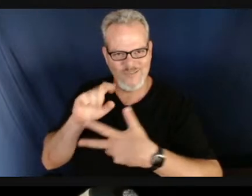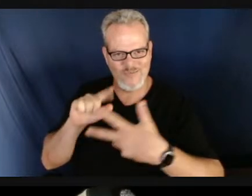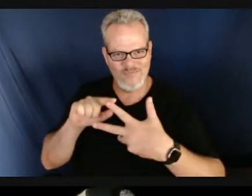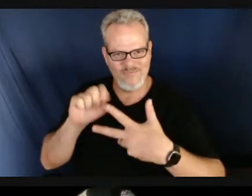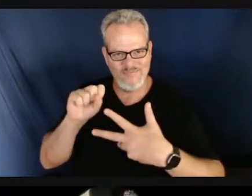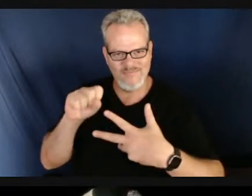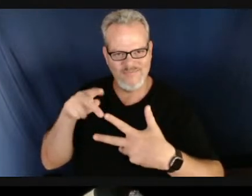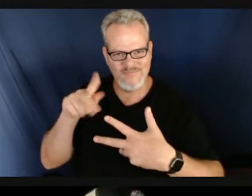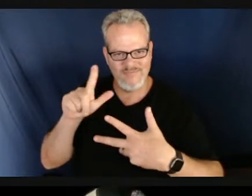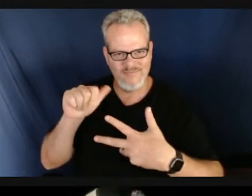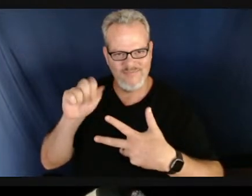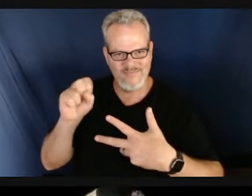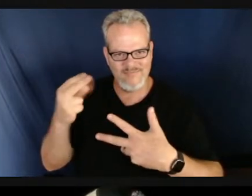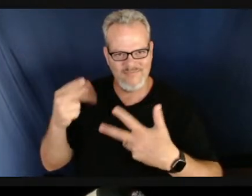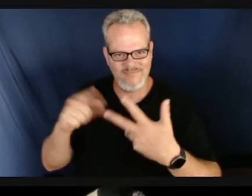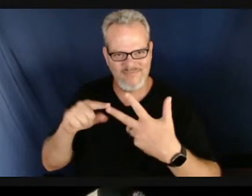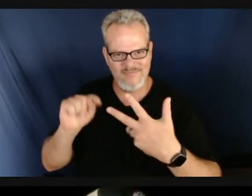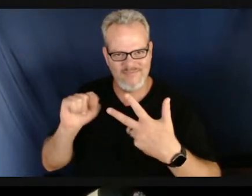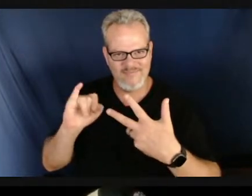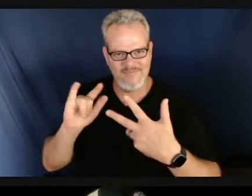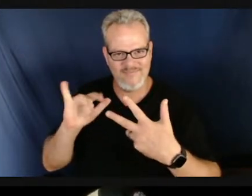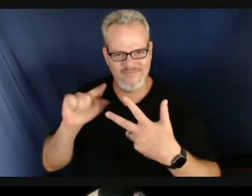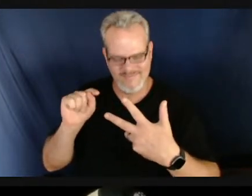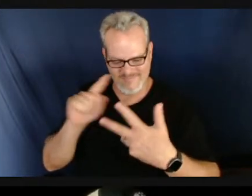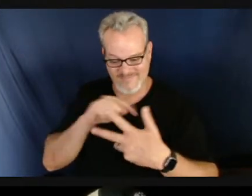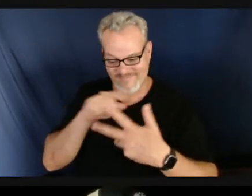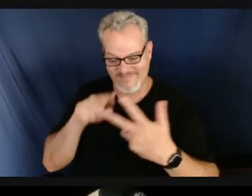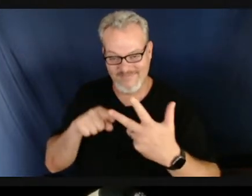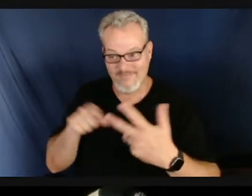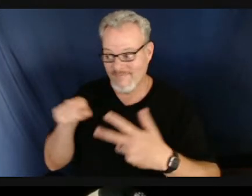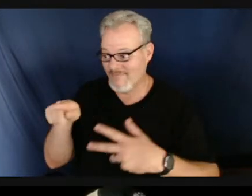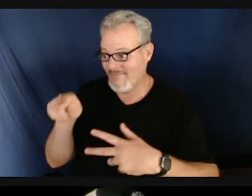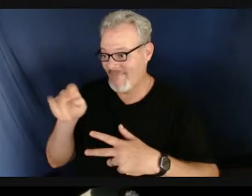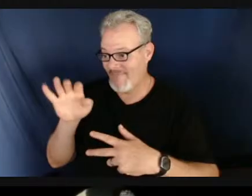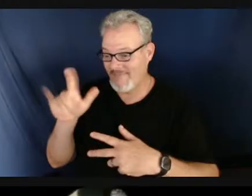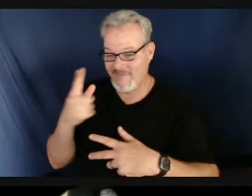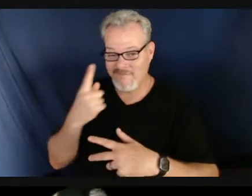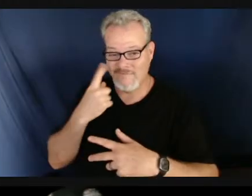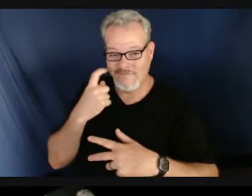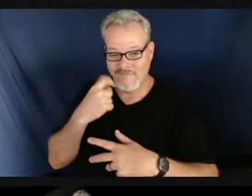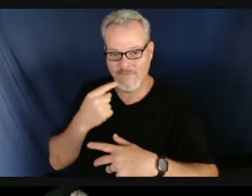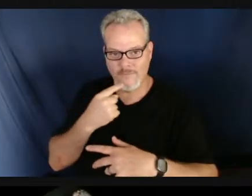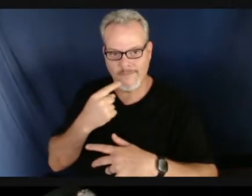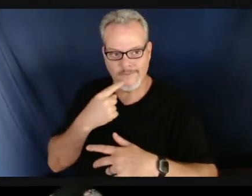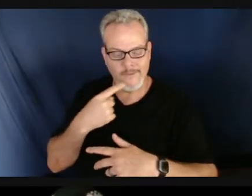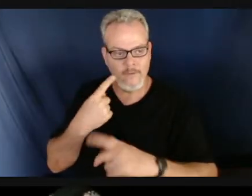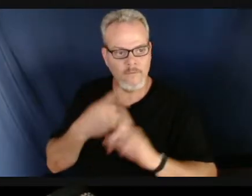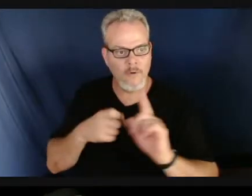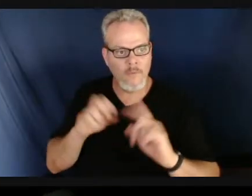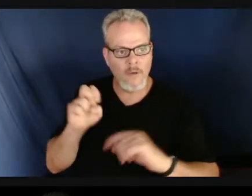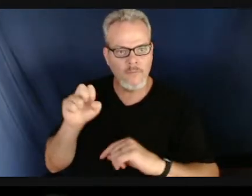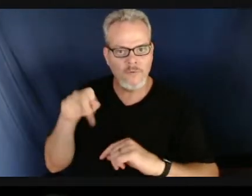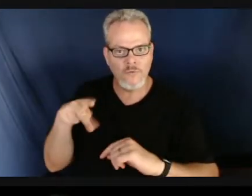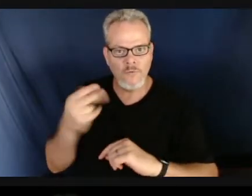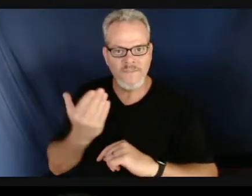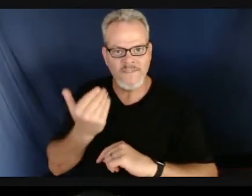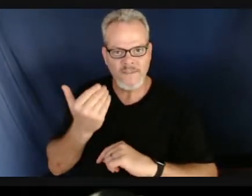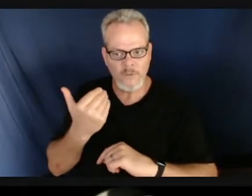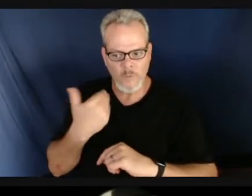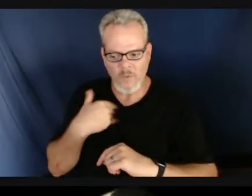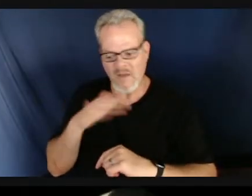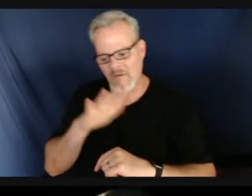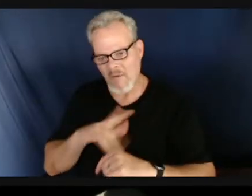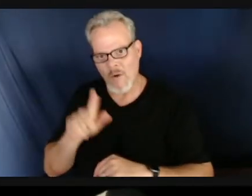Incredible. And Phil was just saying, what do we have about from episode 15? About 100 of these to go through,